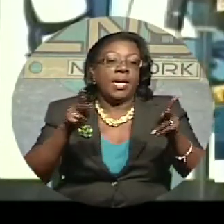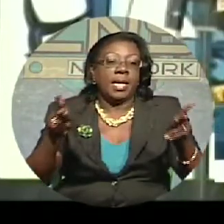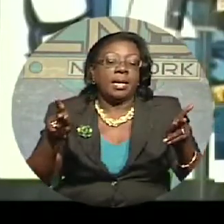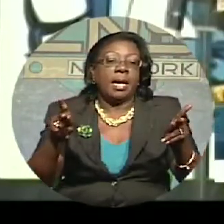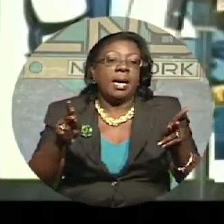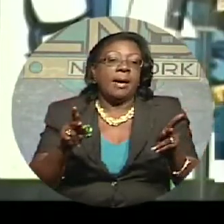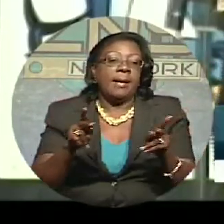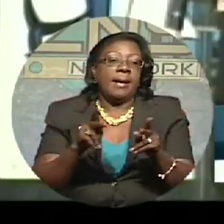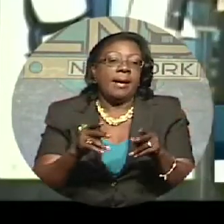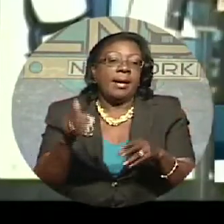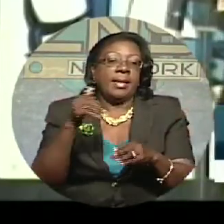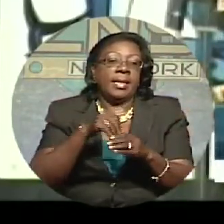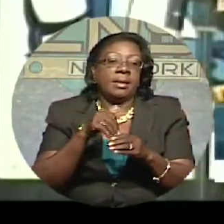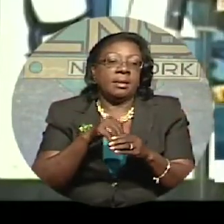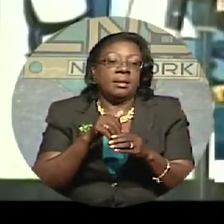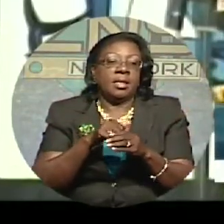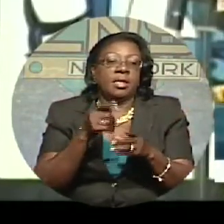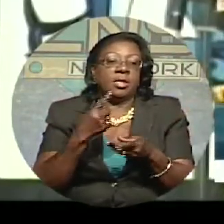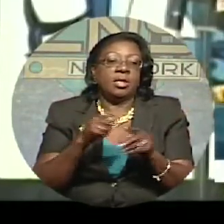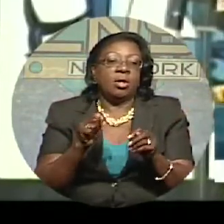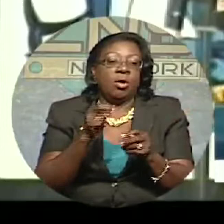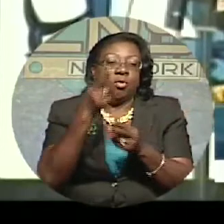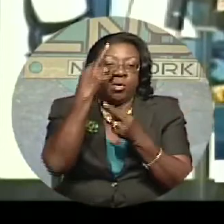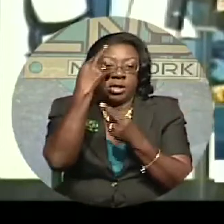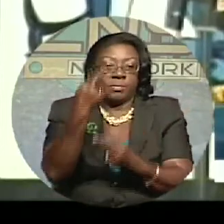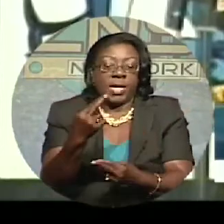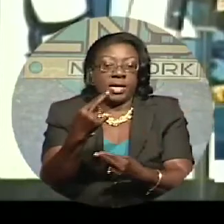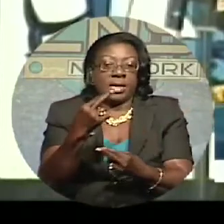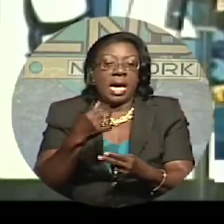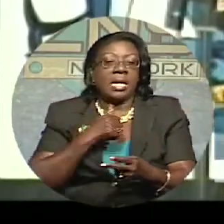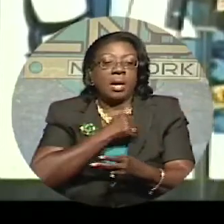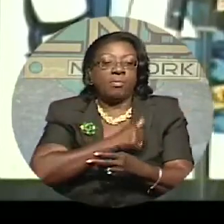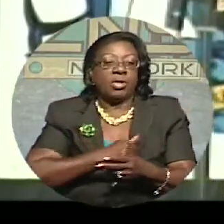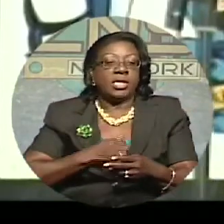and inculcate a respect and appreciation